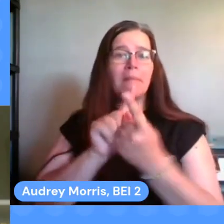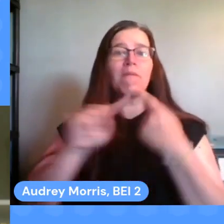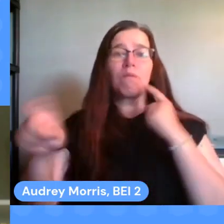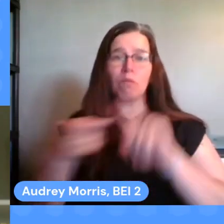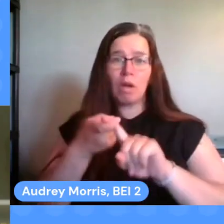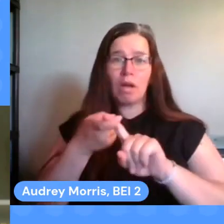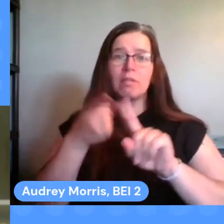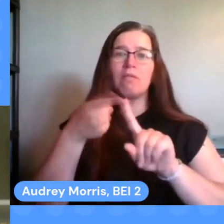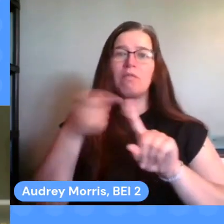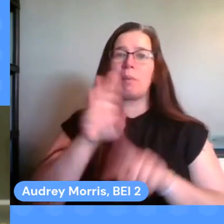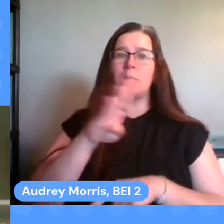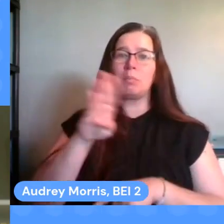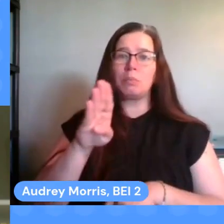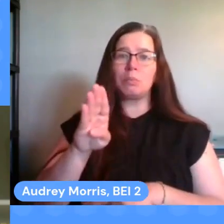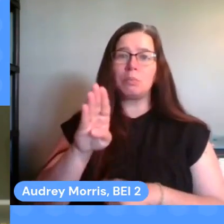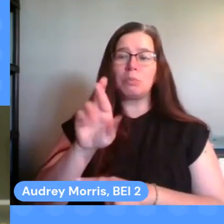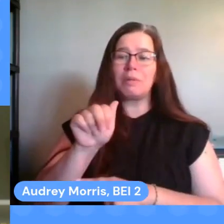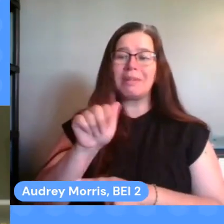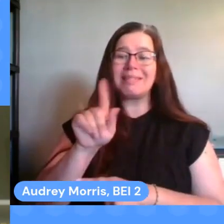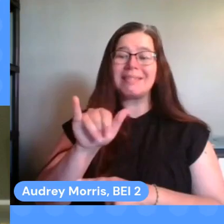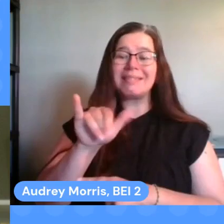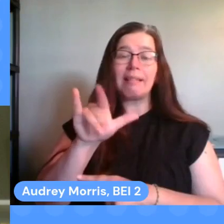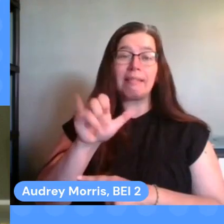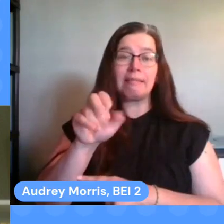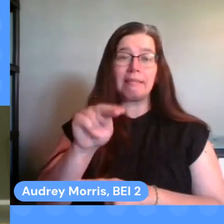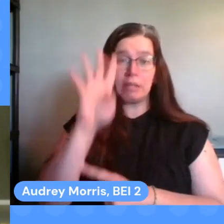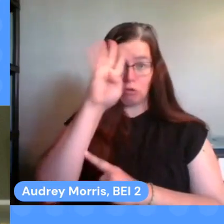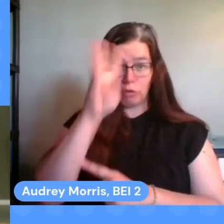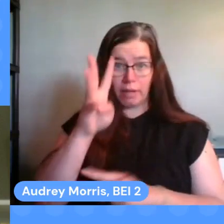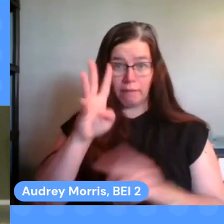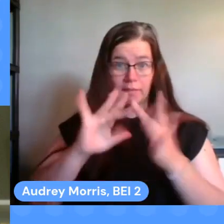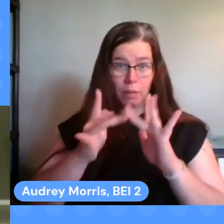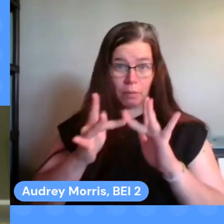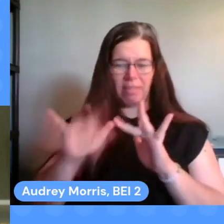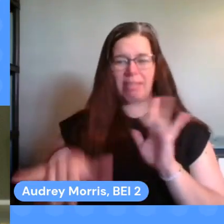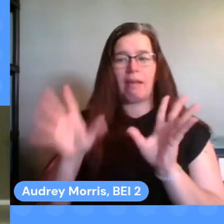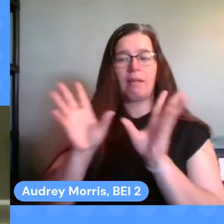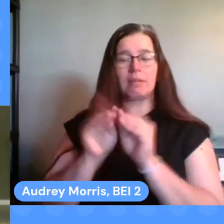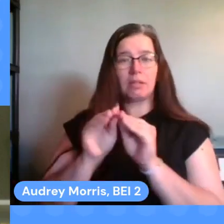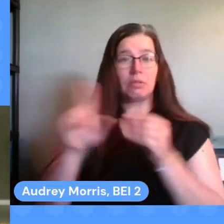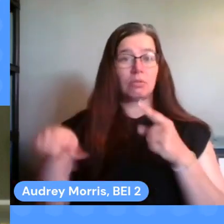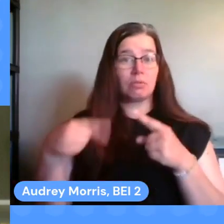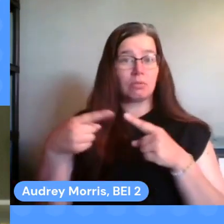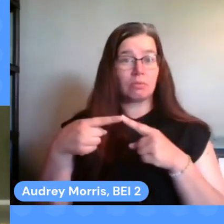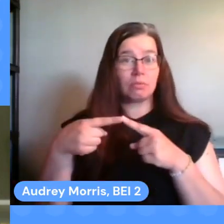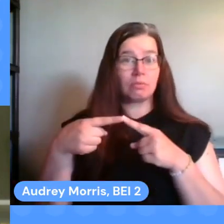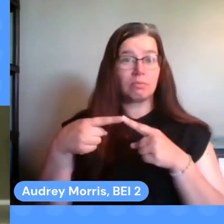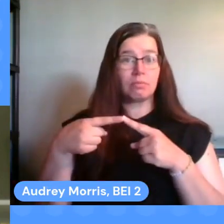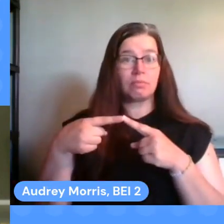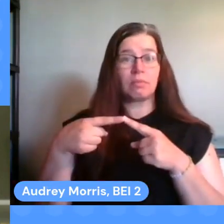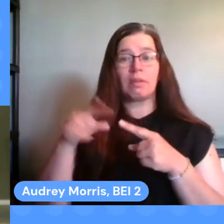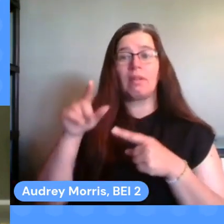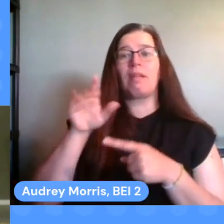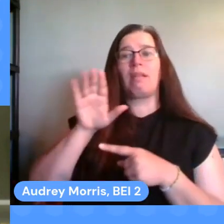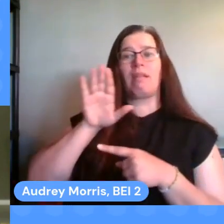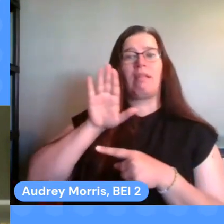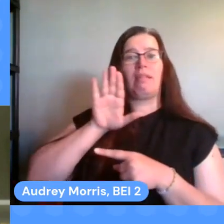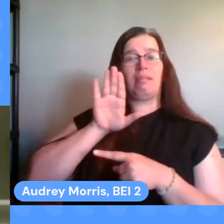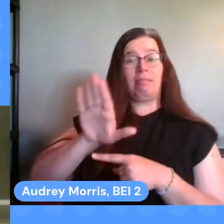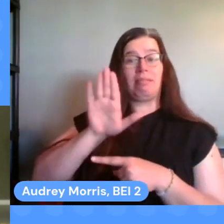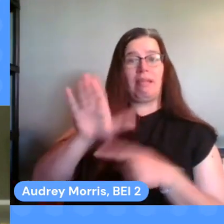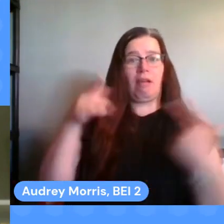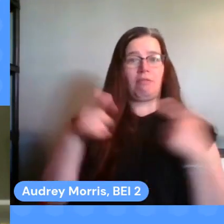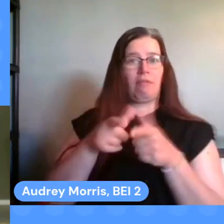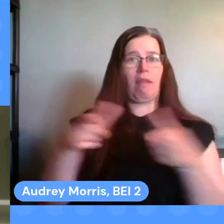from the Brazilian Creative Learning Network. That session will be held in Brazilian Portuguese. And